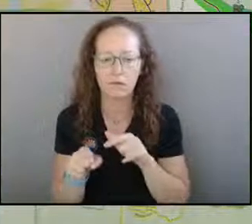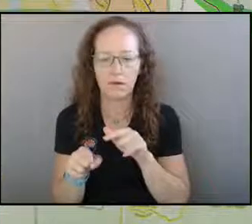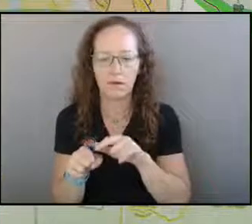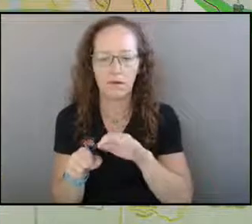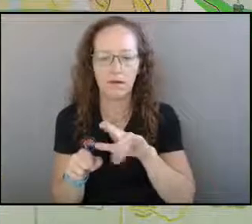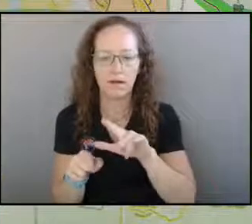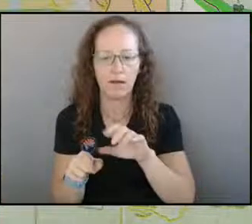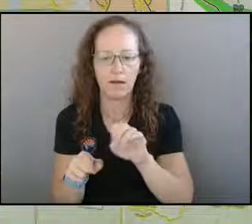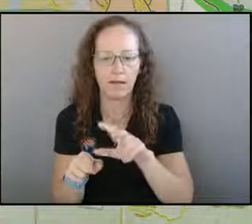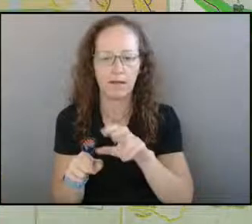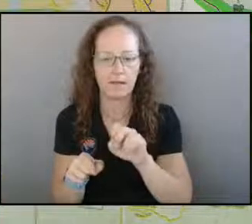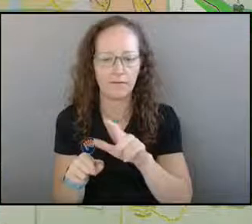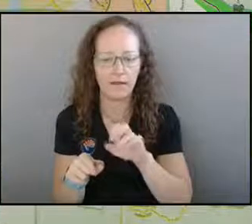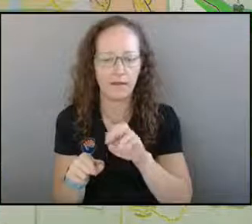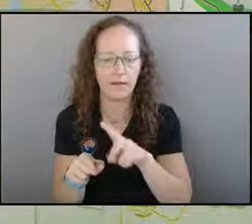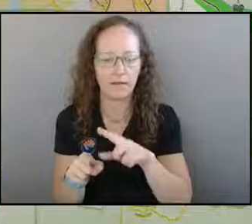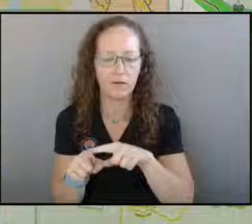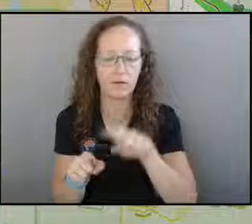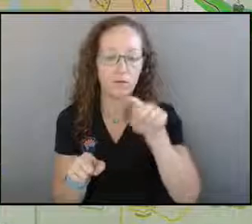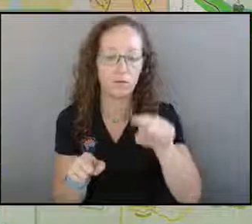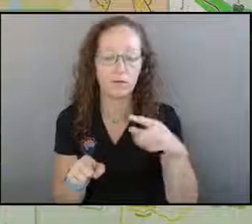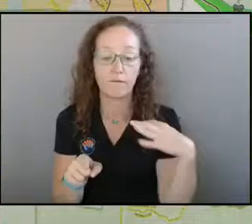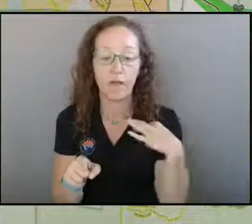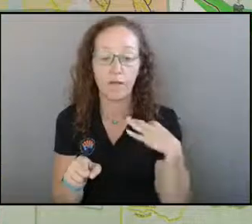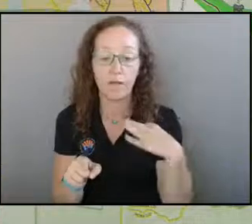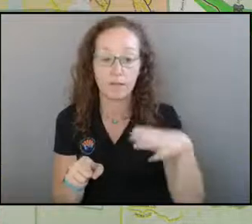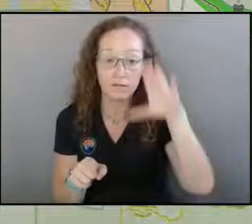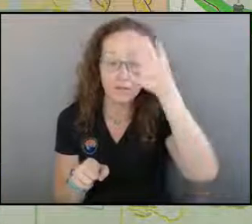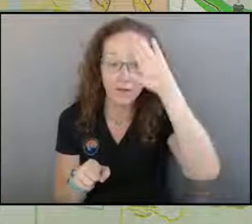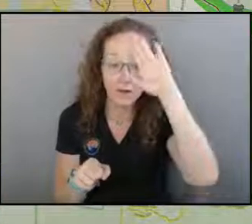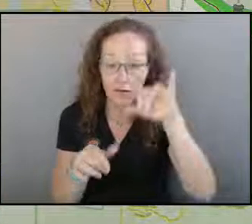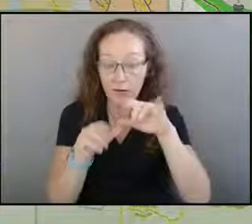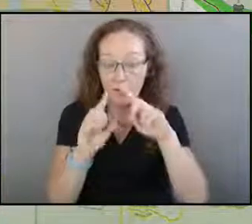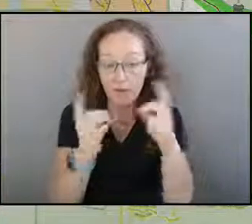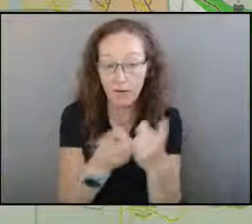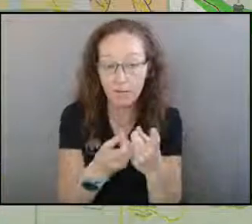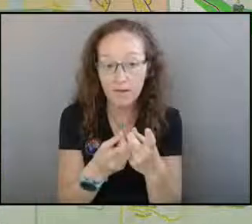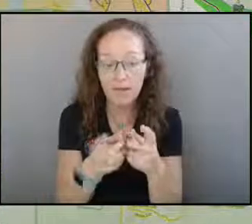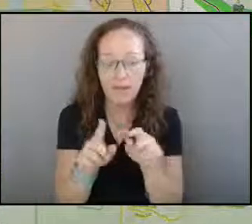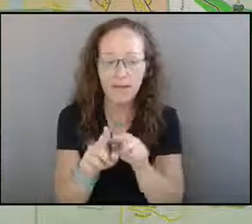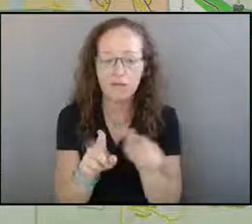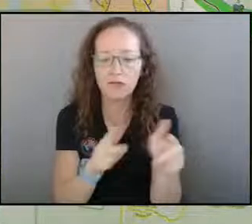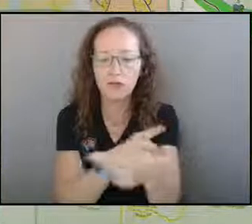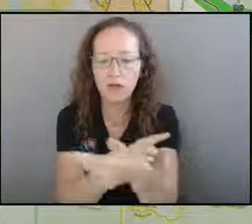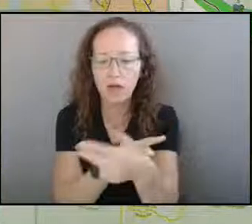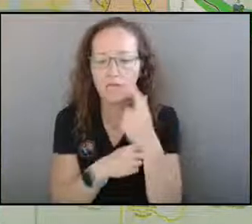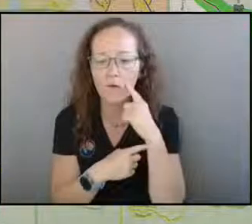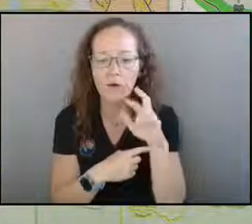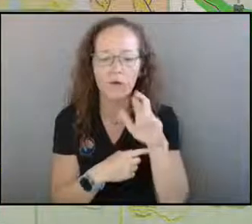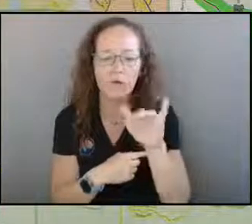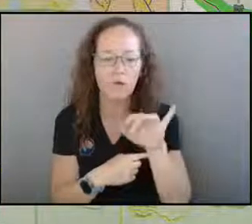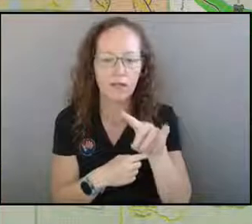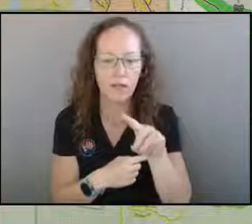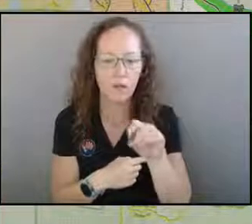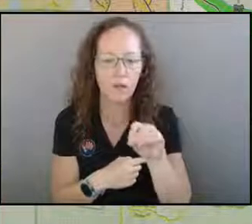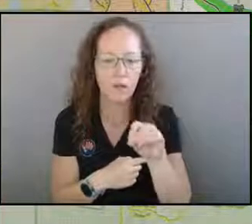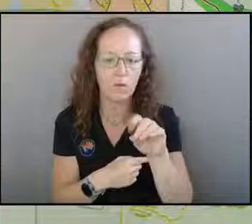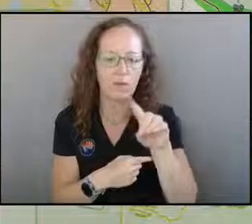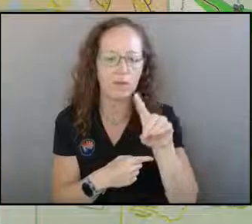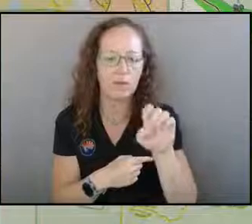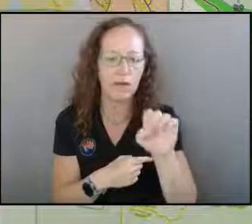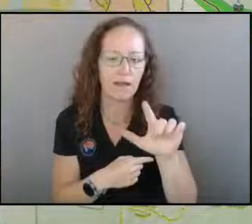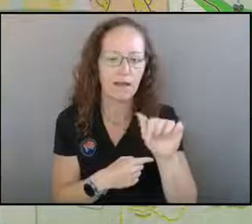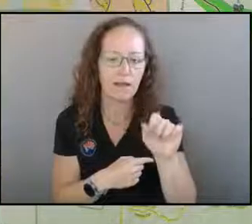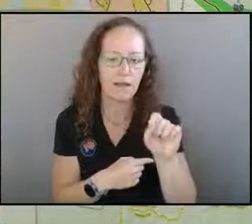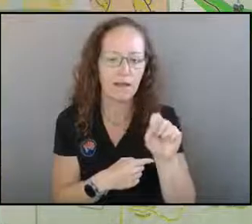department area, up to the turnoff where you're able to turn onto Rio de la Casa Road or go onto Encinal. That area is going to be, that's